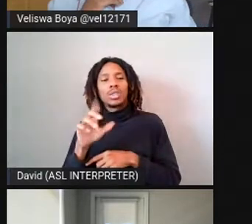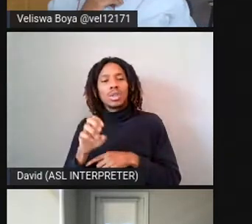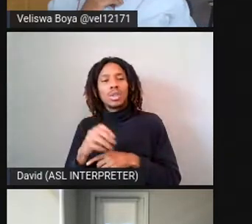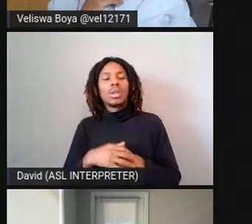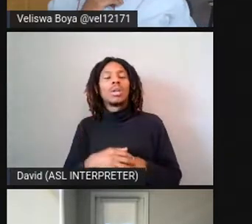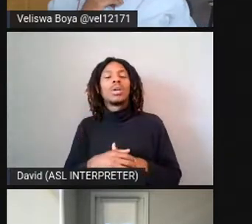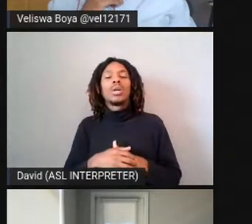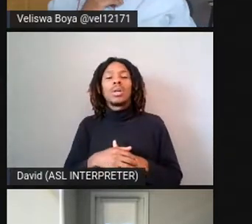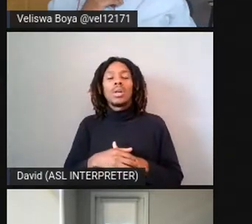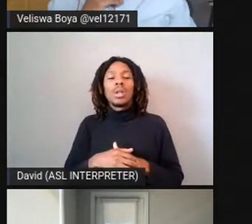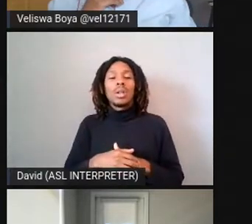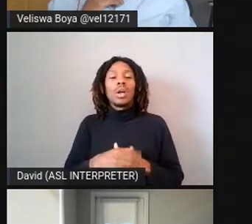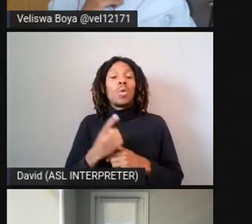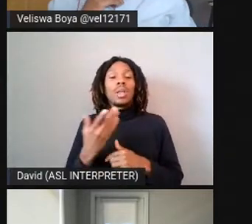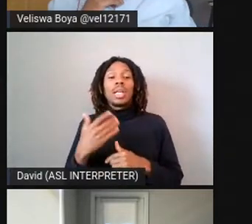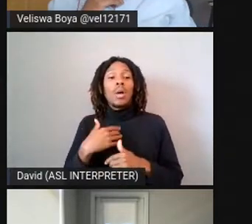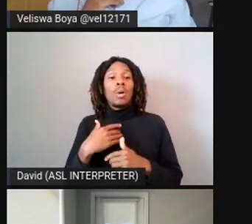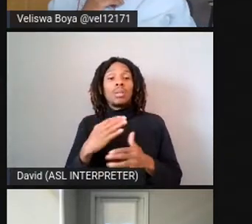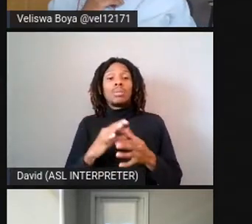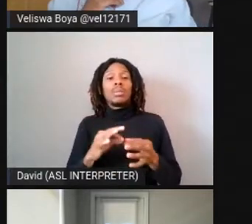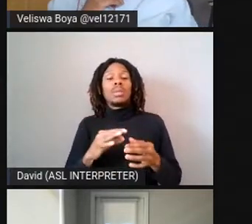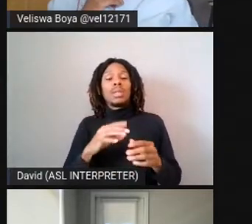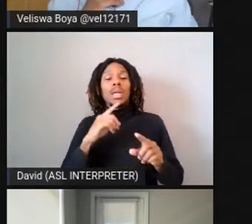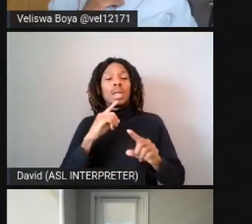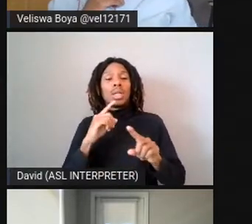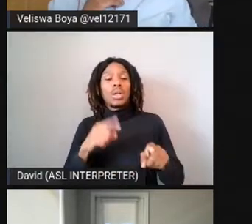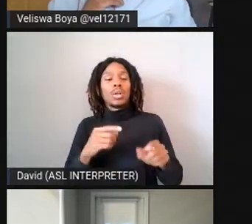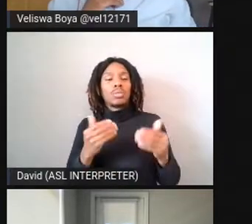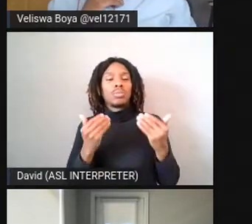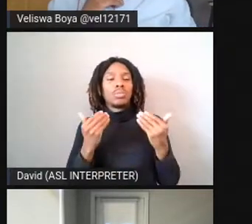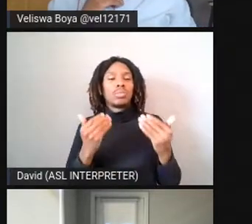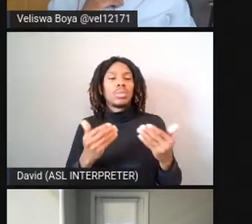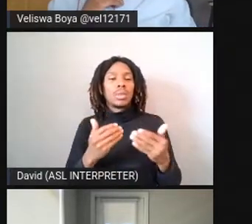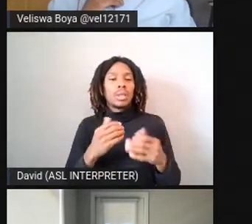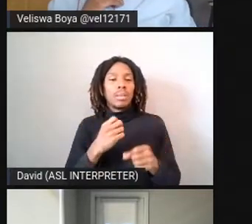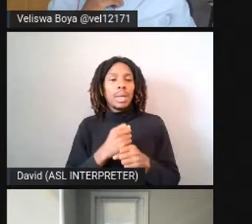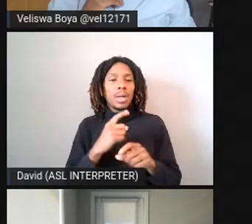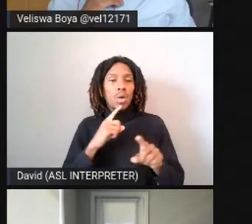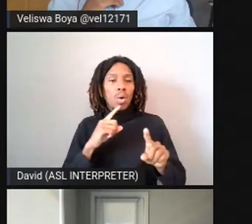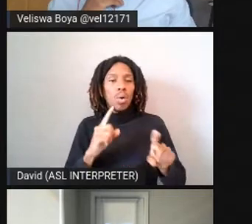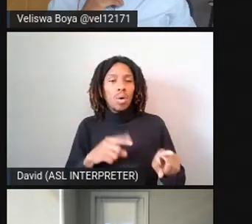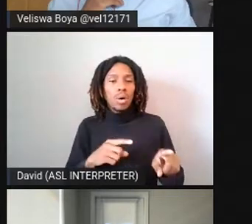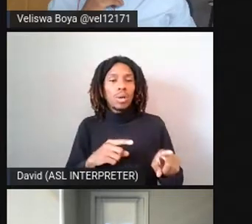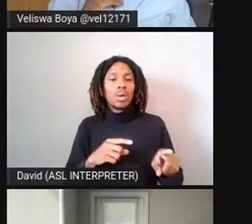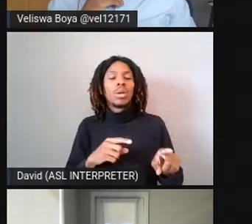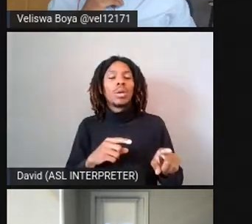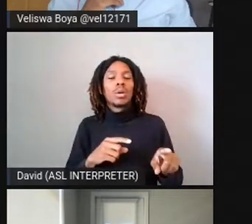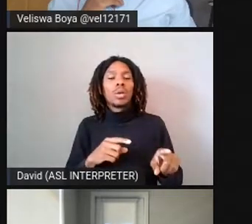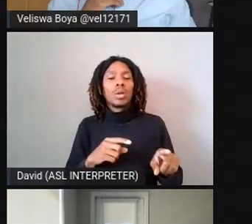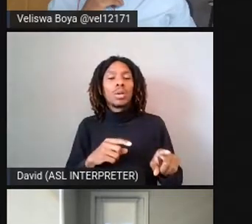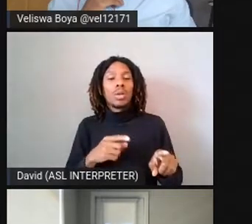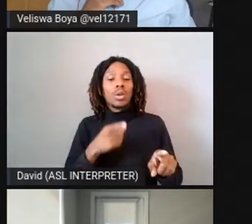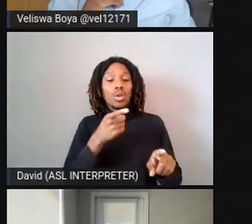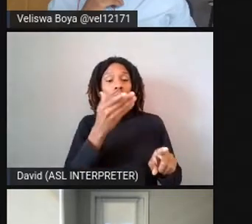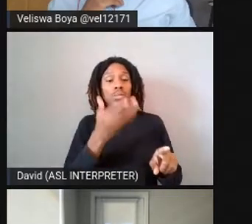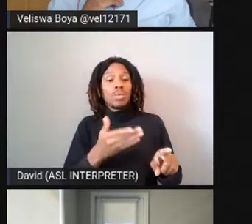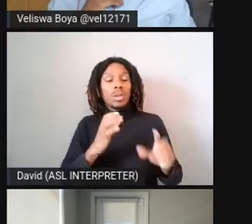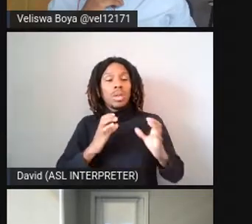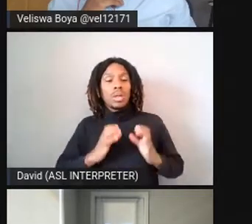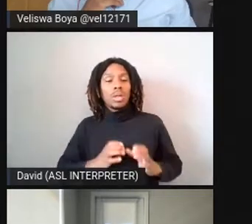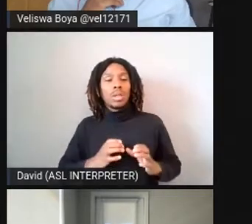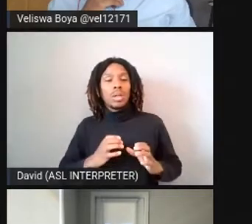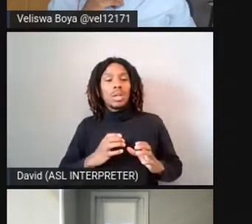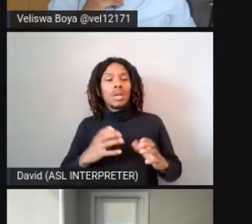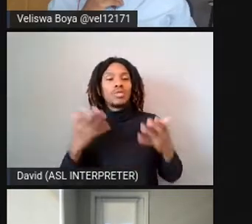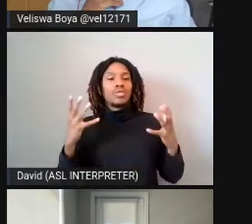the order here is that preceding to making the order, you would, as a customer, have